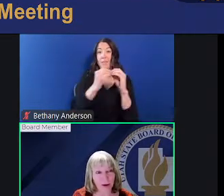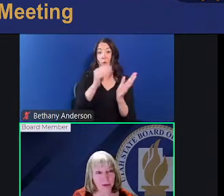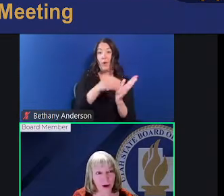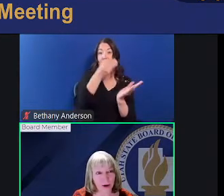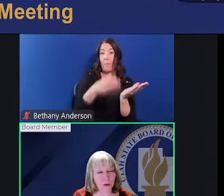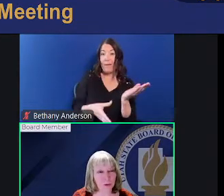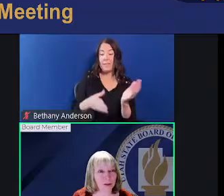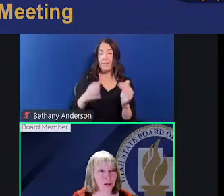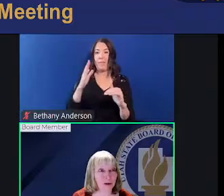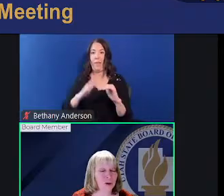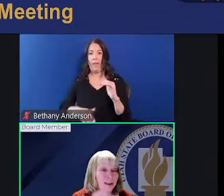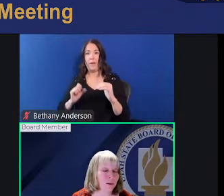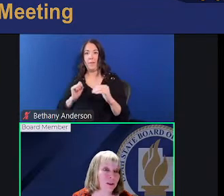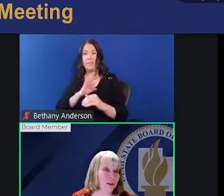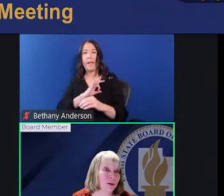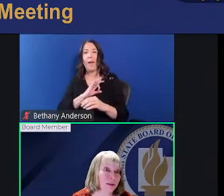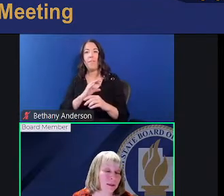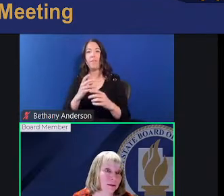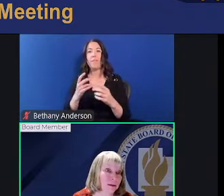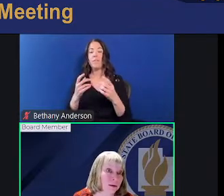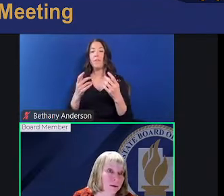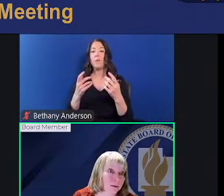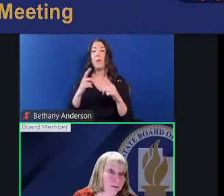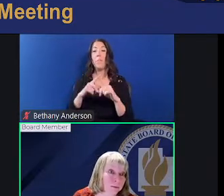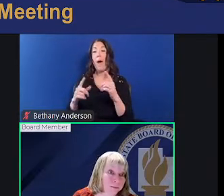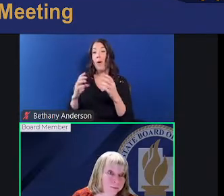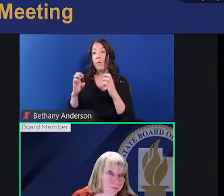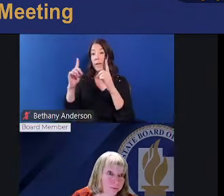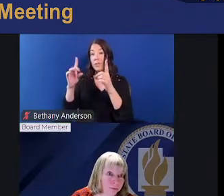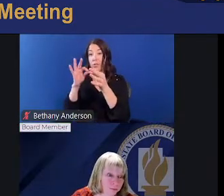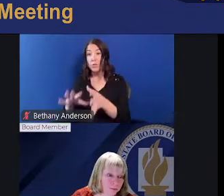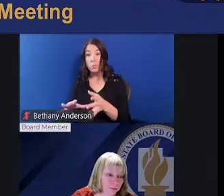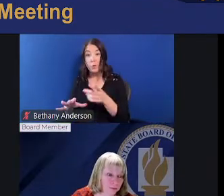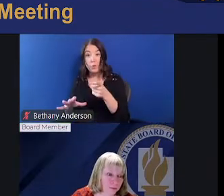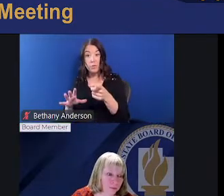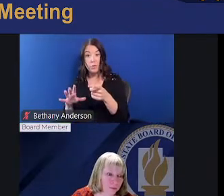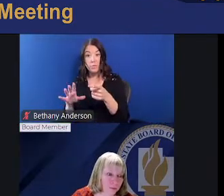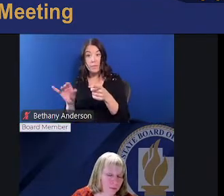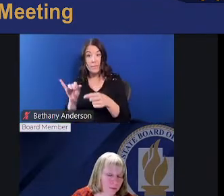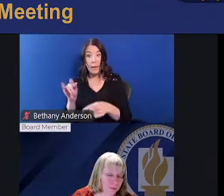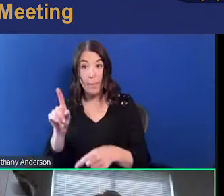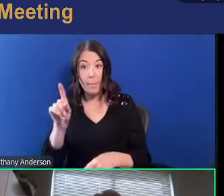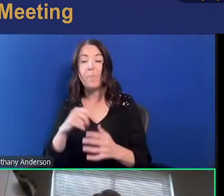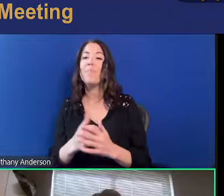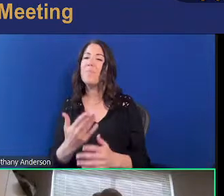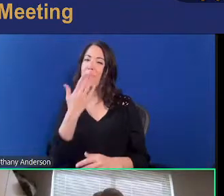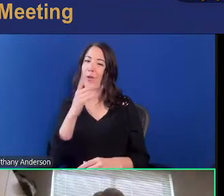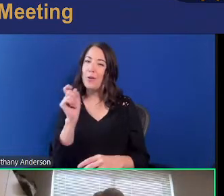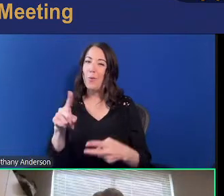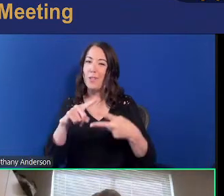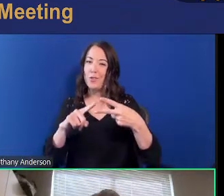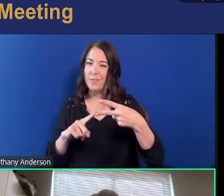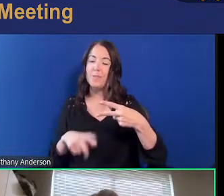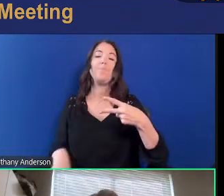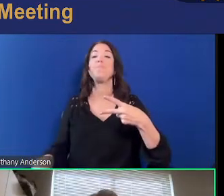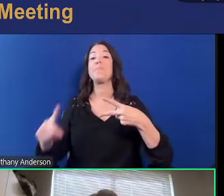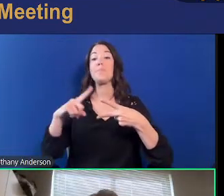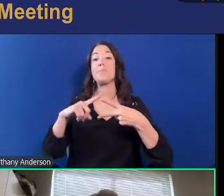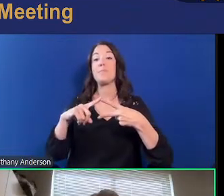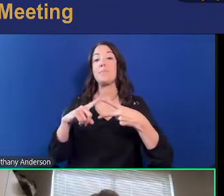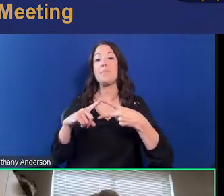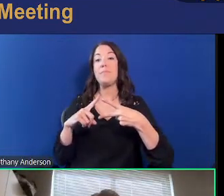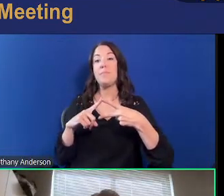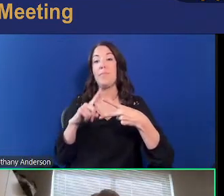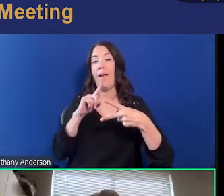What about our interpreters that are directly with students? Yeah, great. Those are a couple of good questions. The first one you asked,